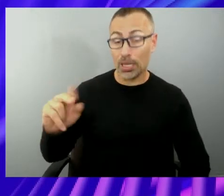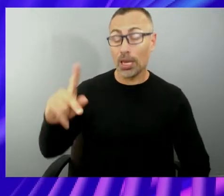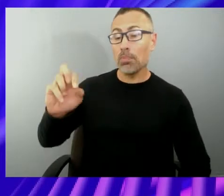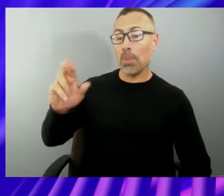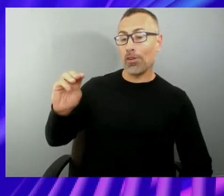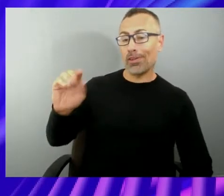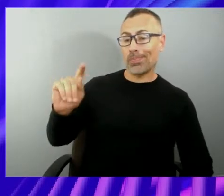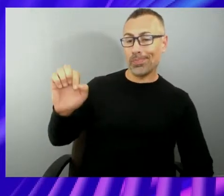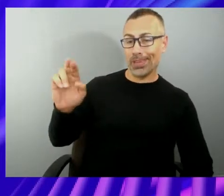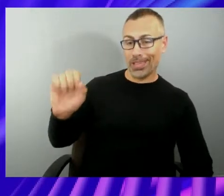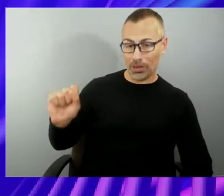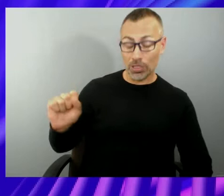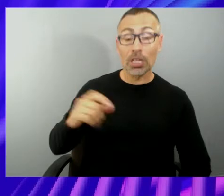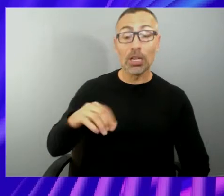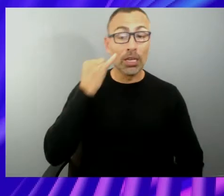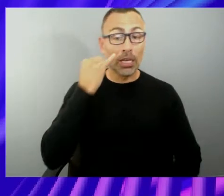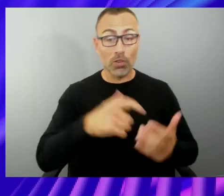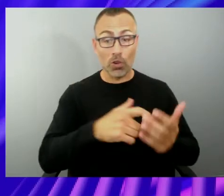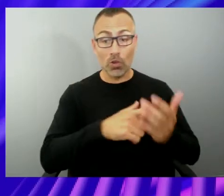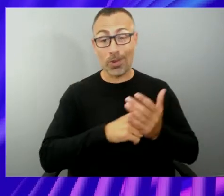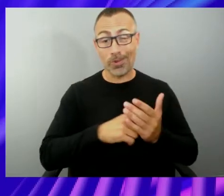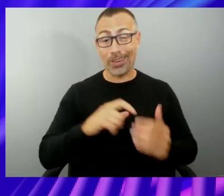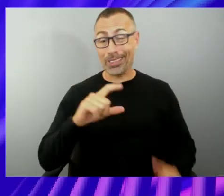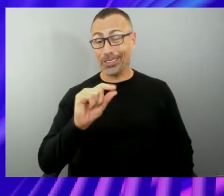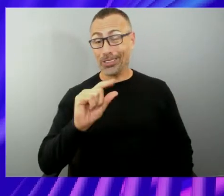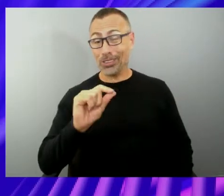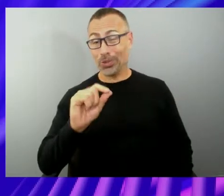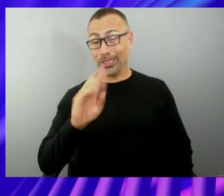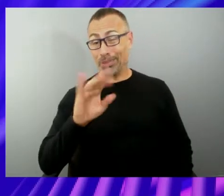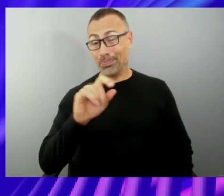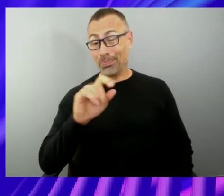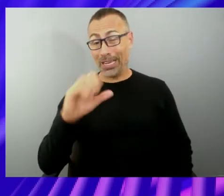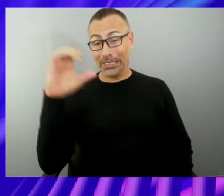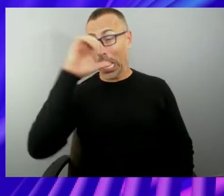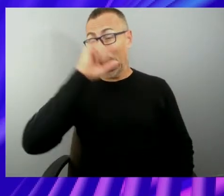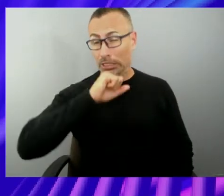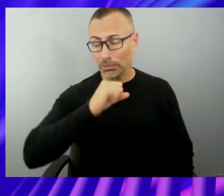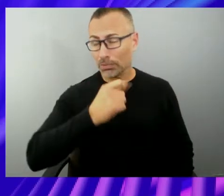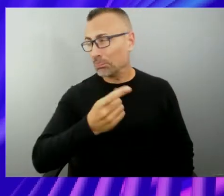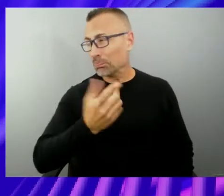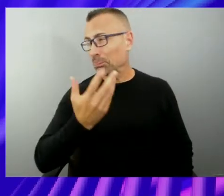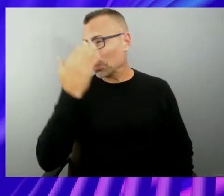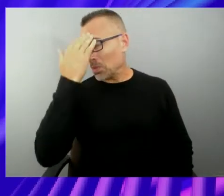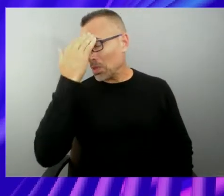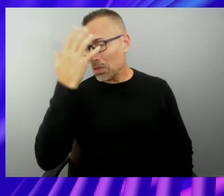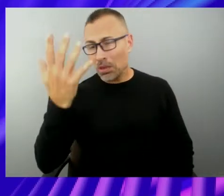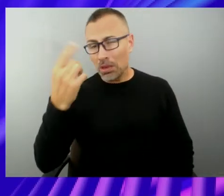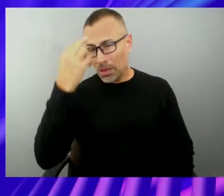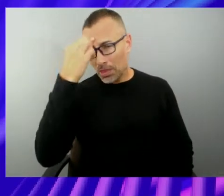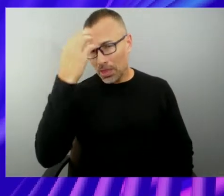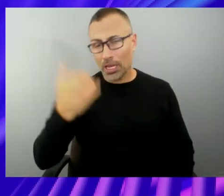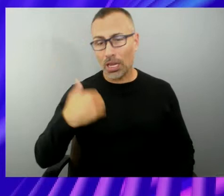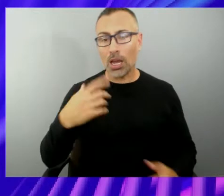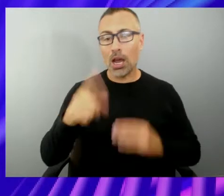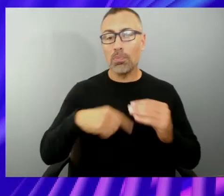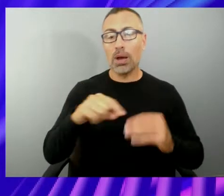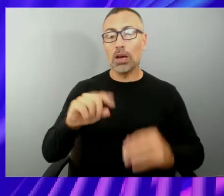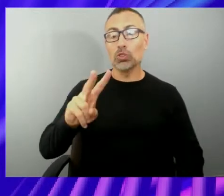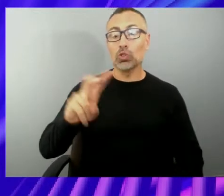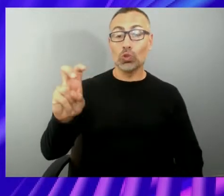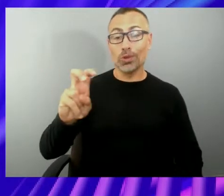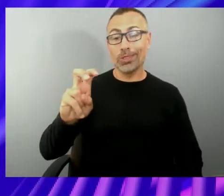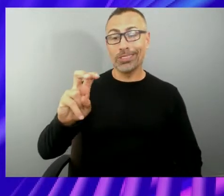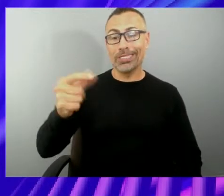bytes, you will be like thinking about 200 GB for sure, right?